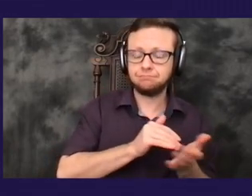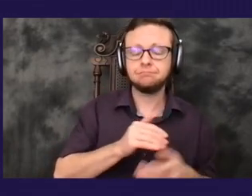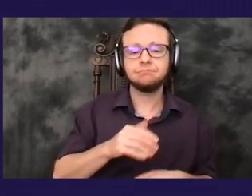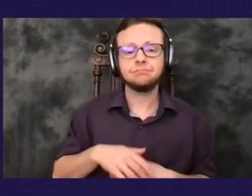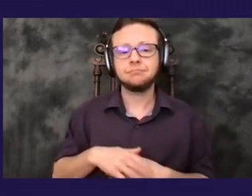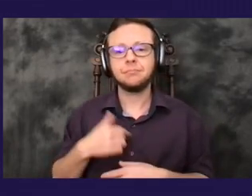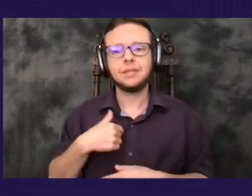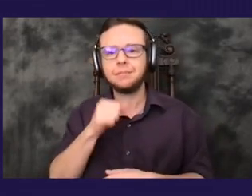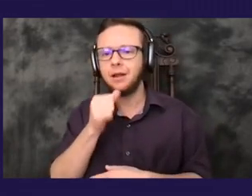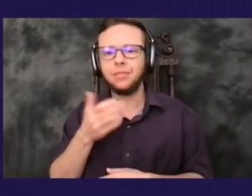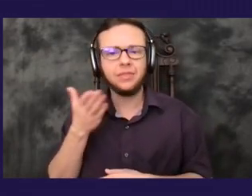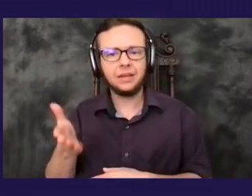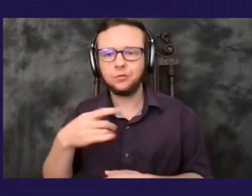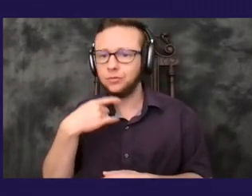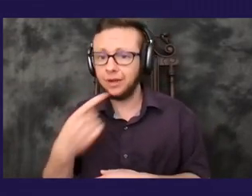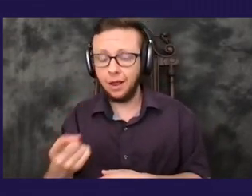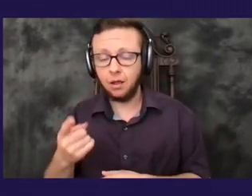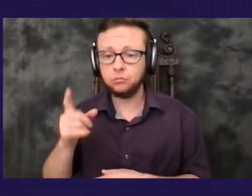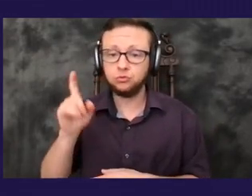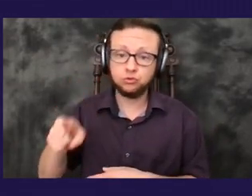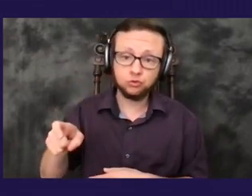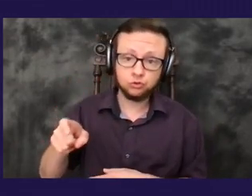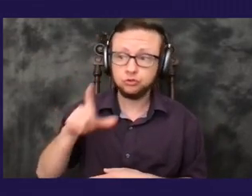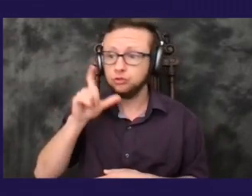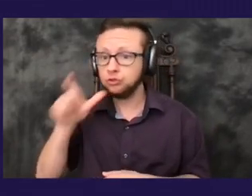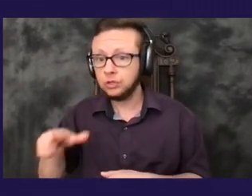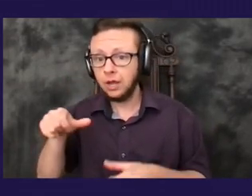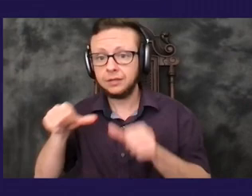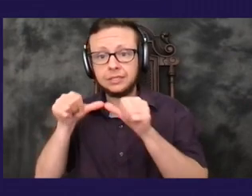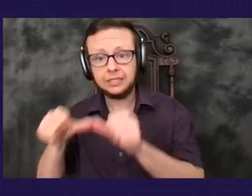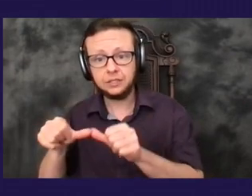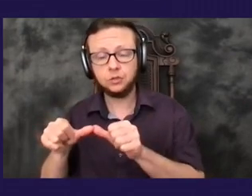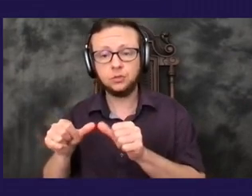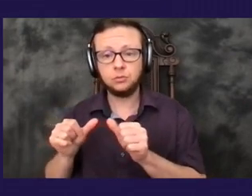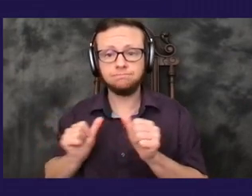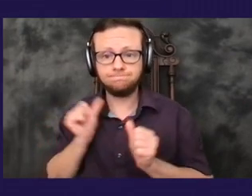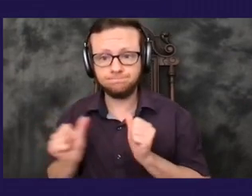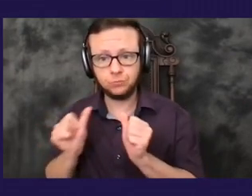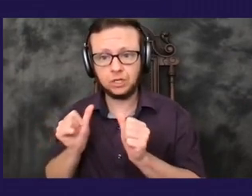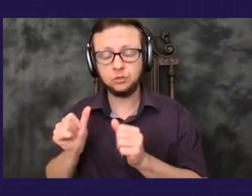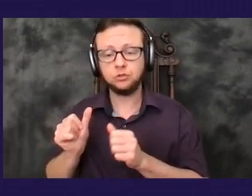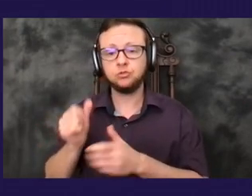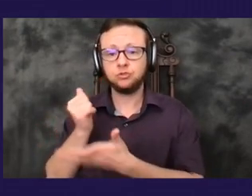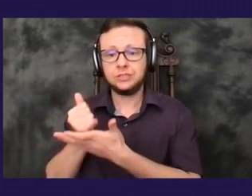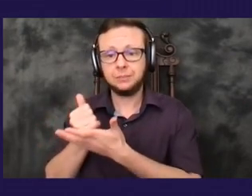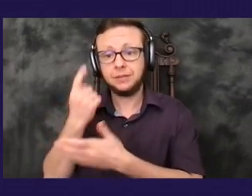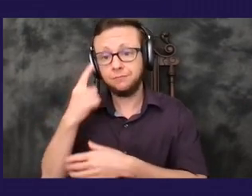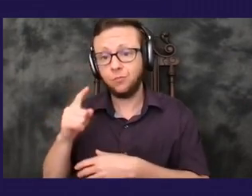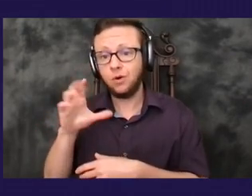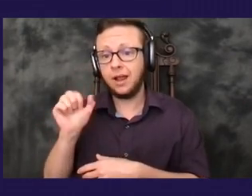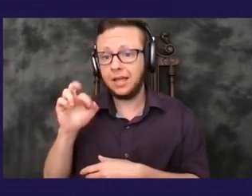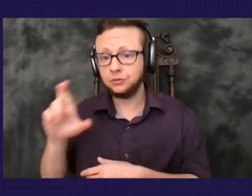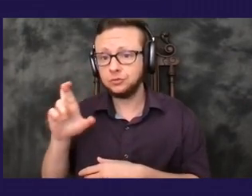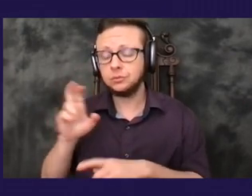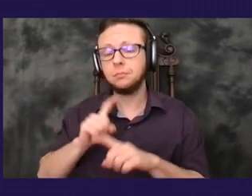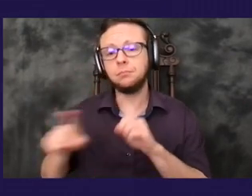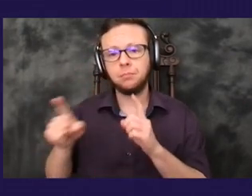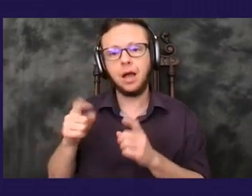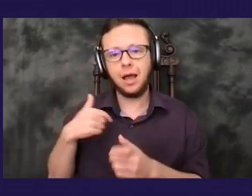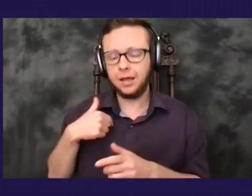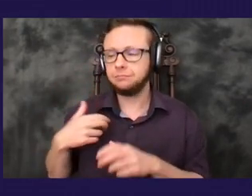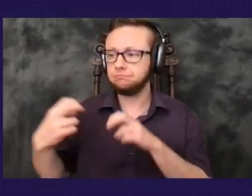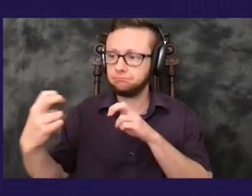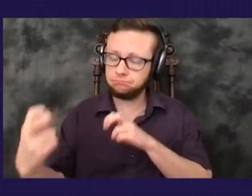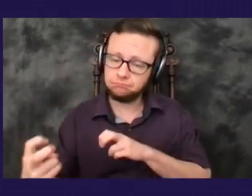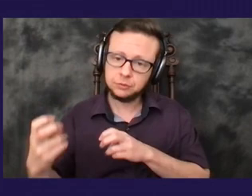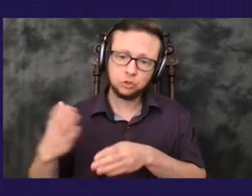tell someone if they should or shouldn't continue aggressive treatment for their cancer, but I'm there to sit beside them and share my medical knowledge with them and partner